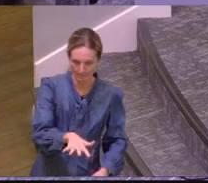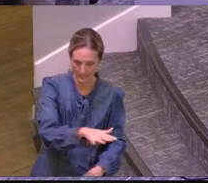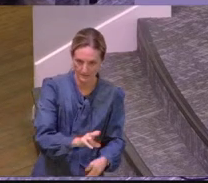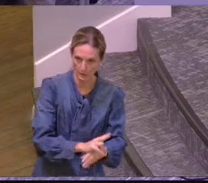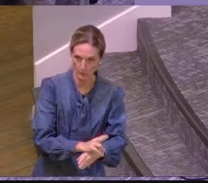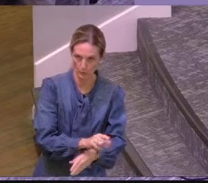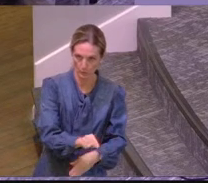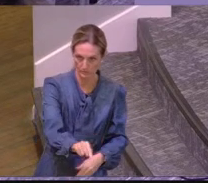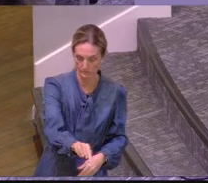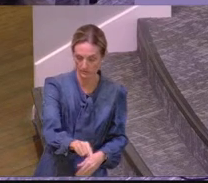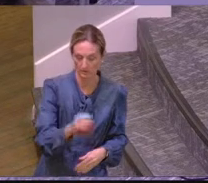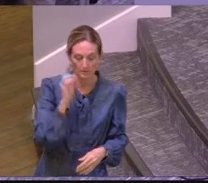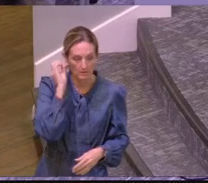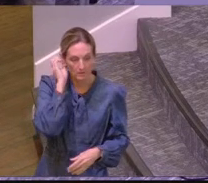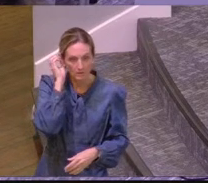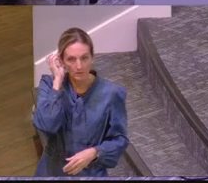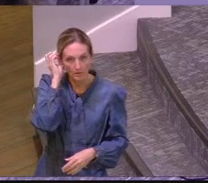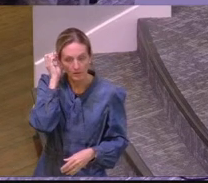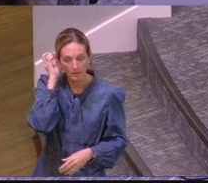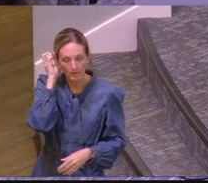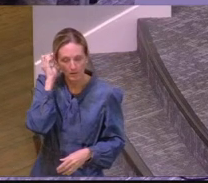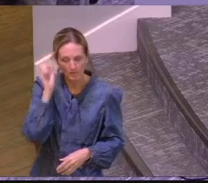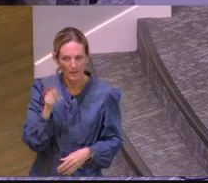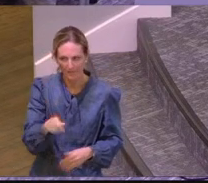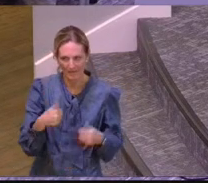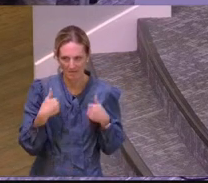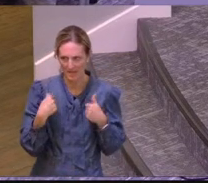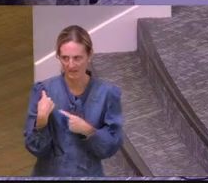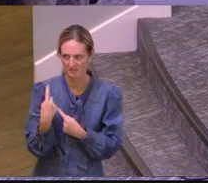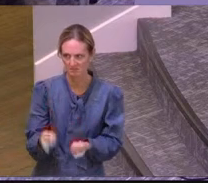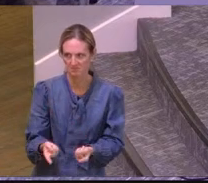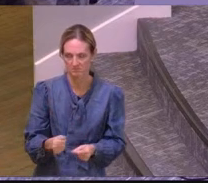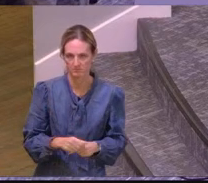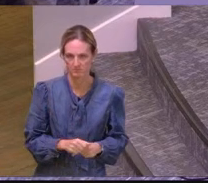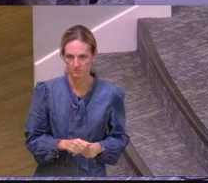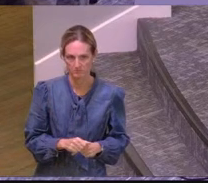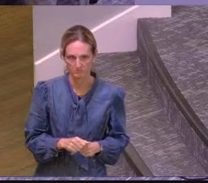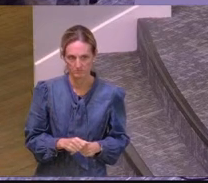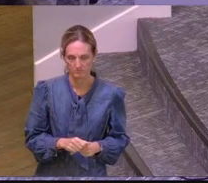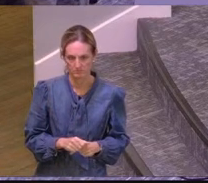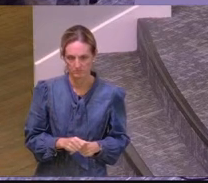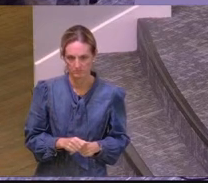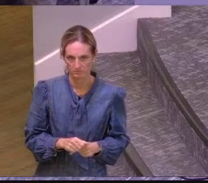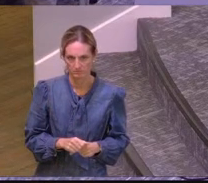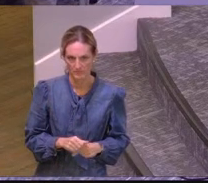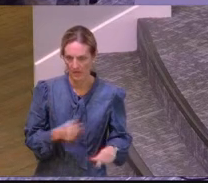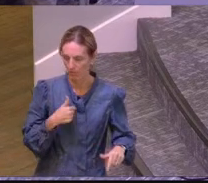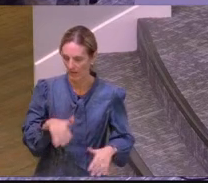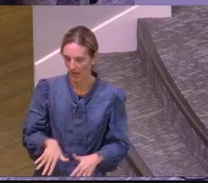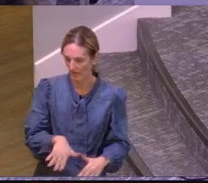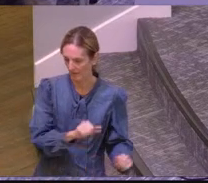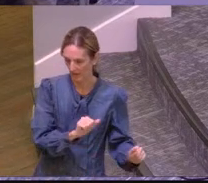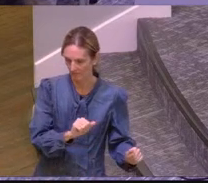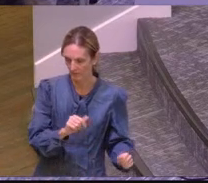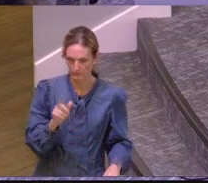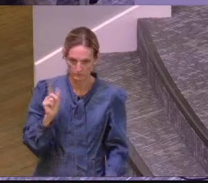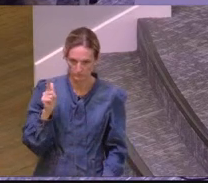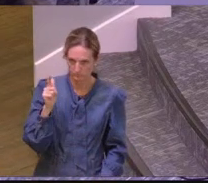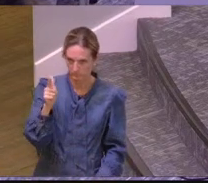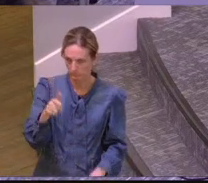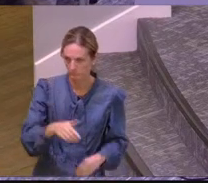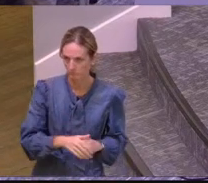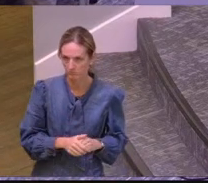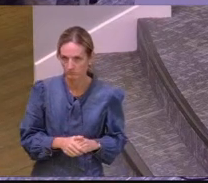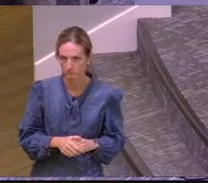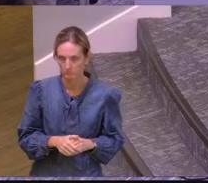and it's been going on it was going strong when I left, and have been there for some